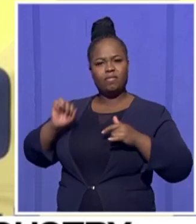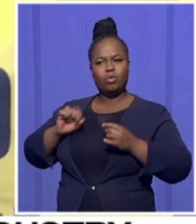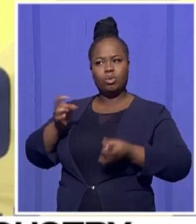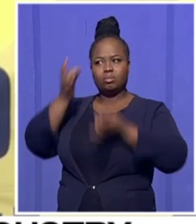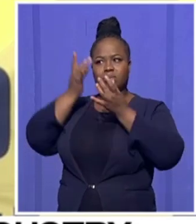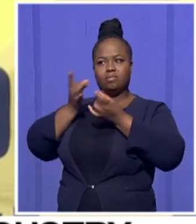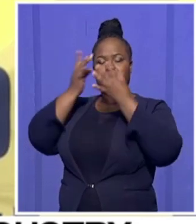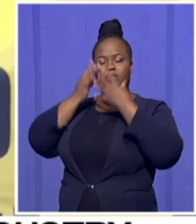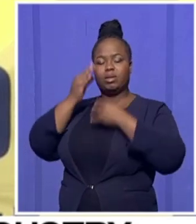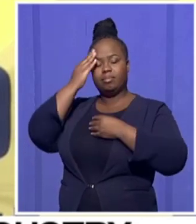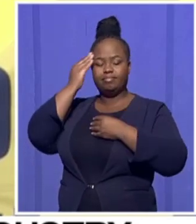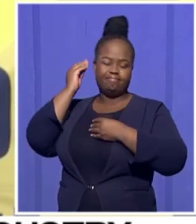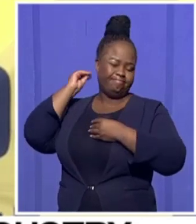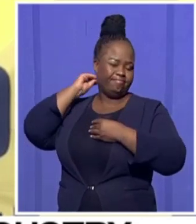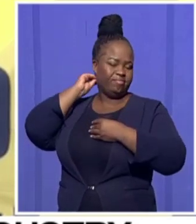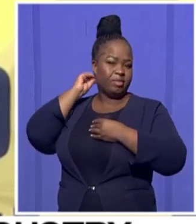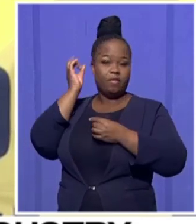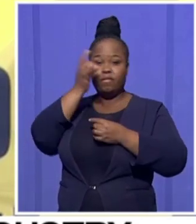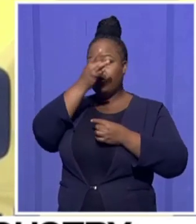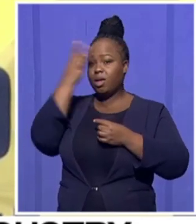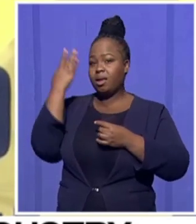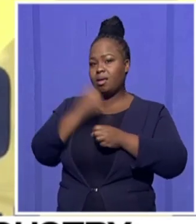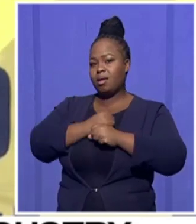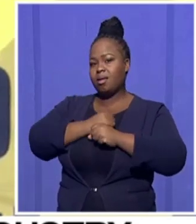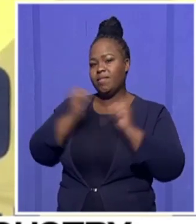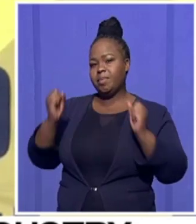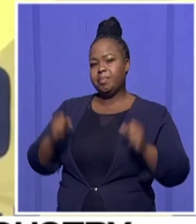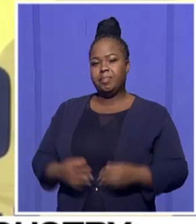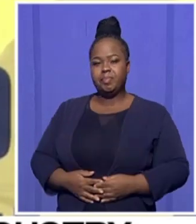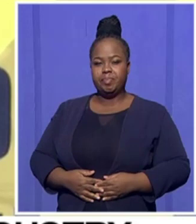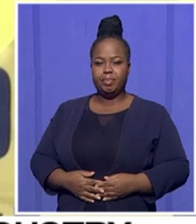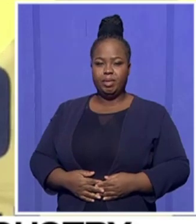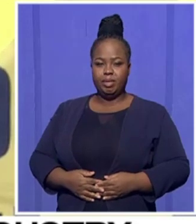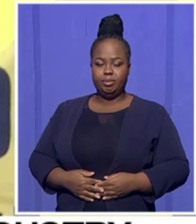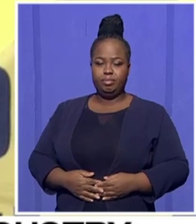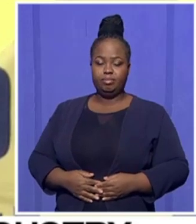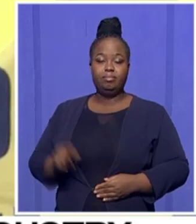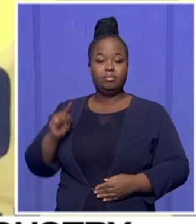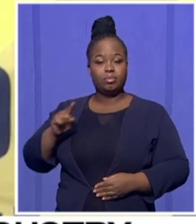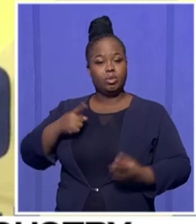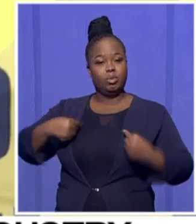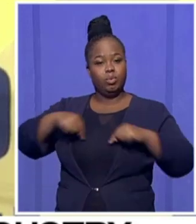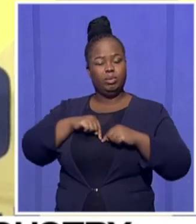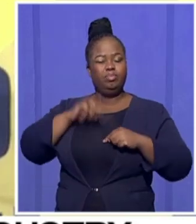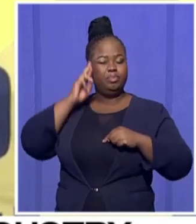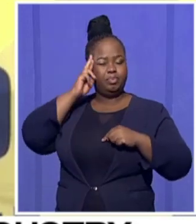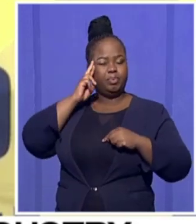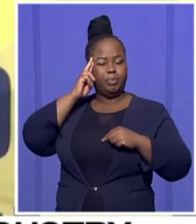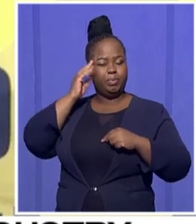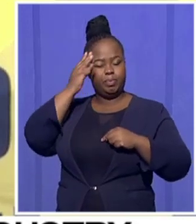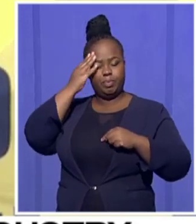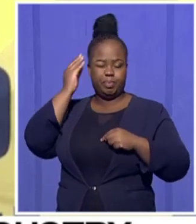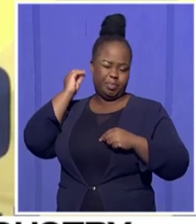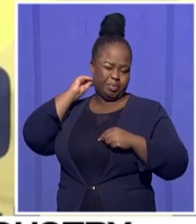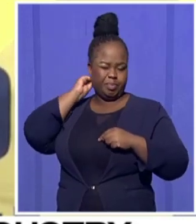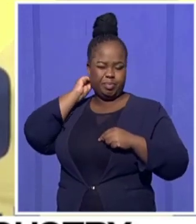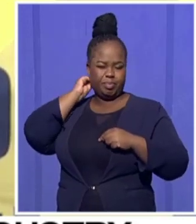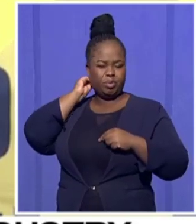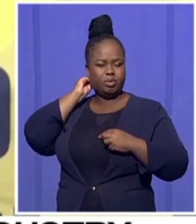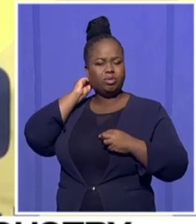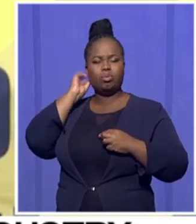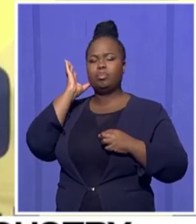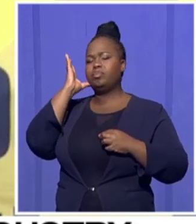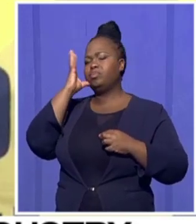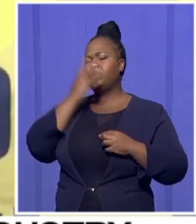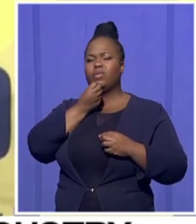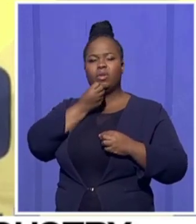too beautiful to forget. It is these memories, too beautiful to forget,